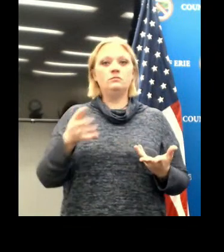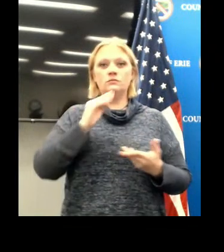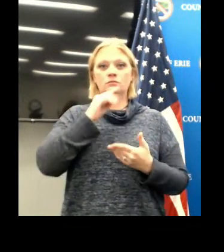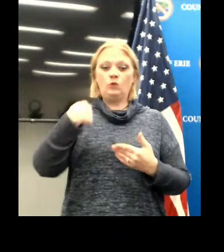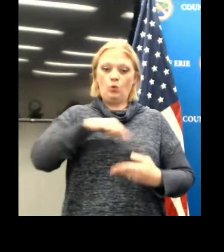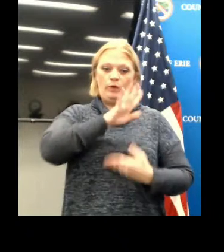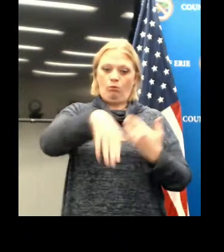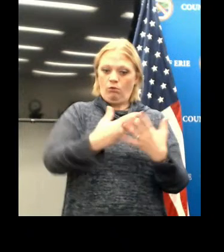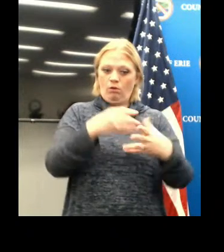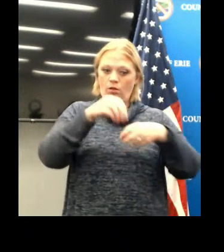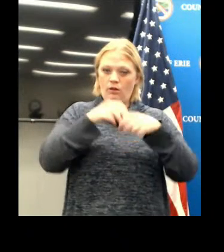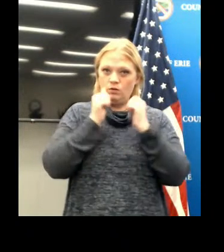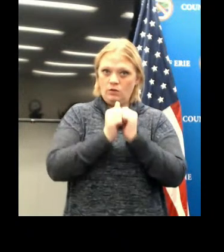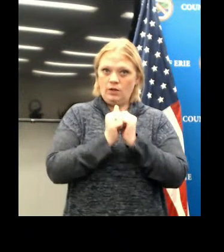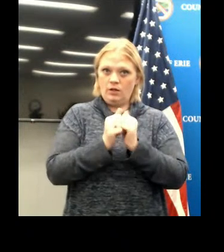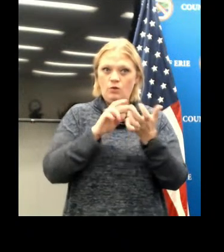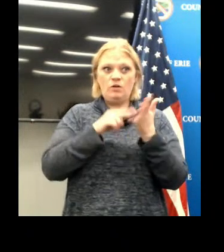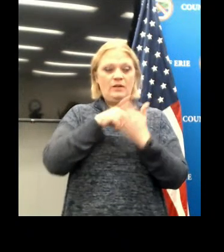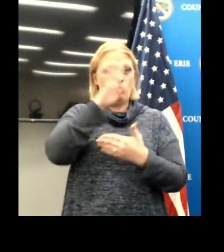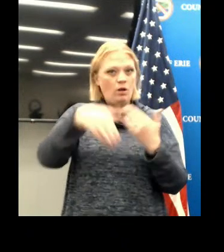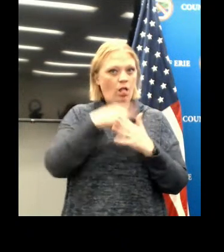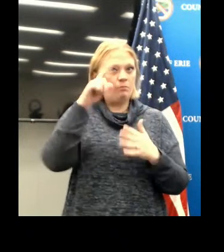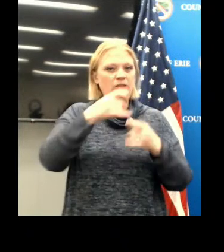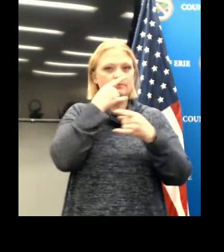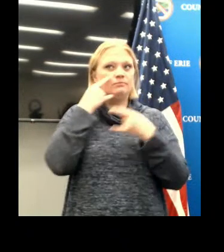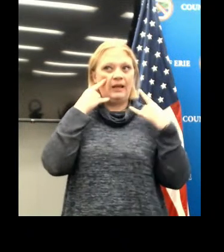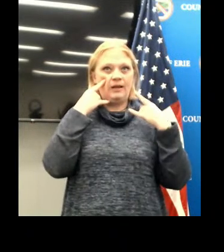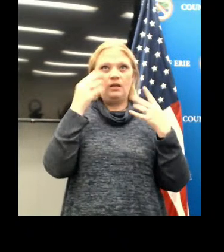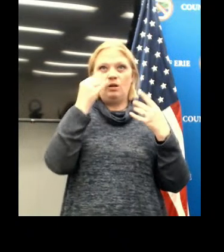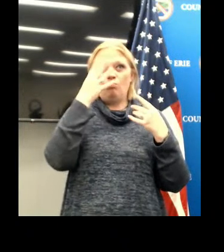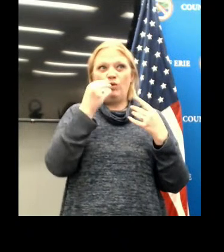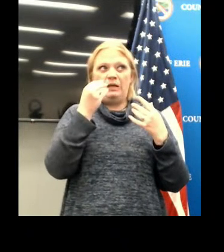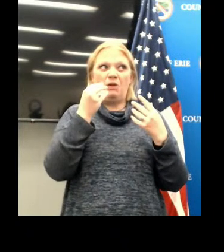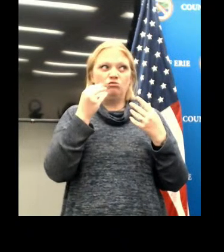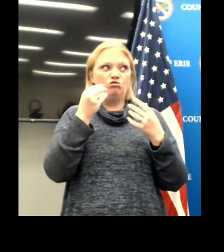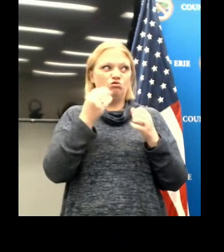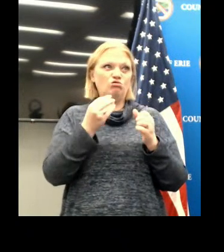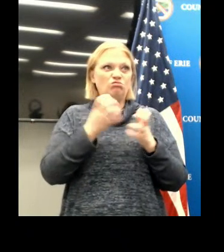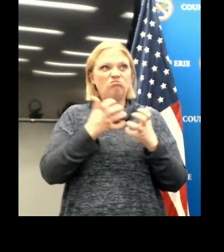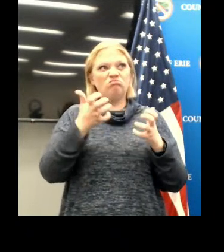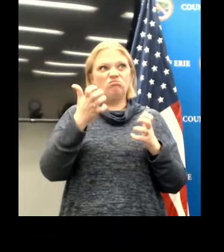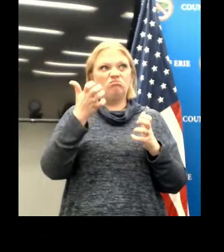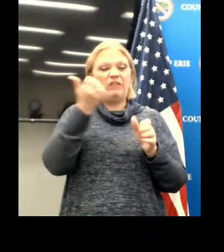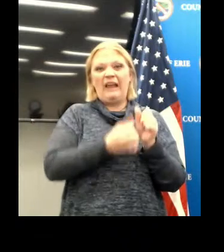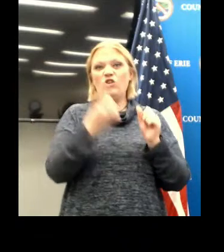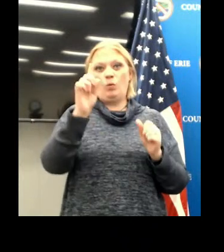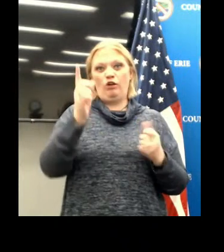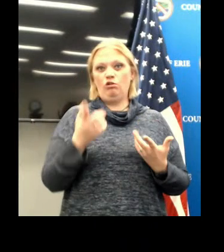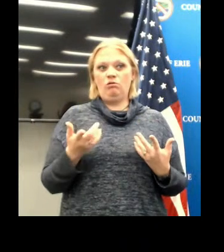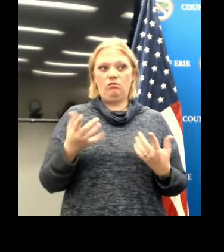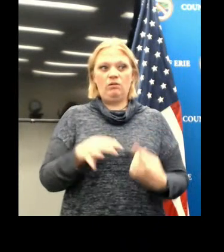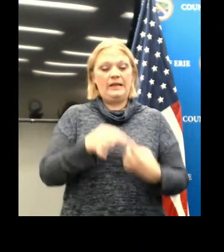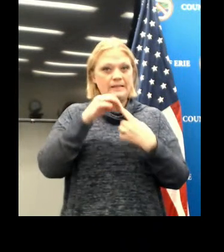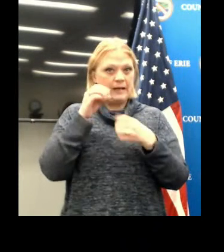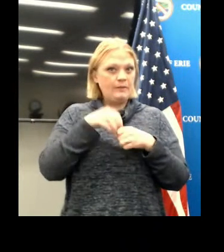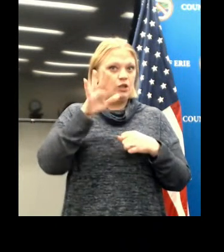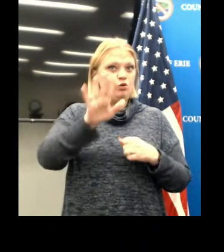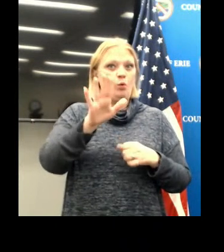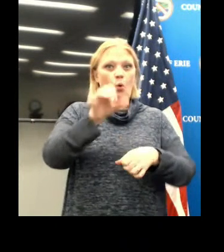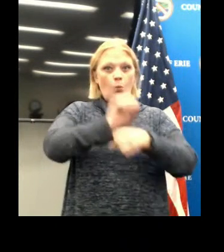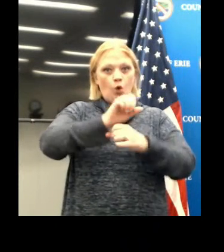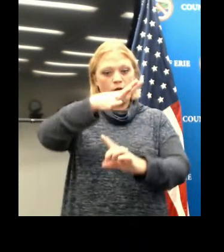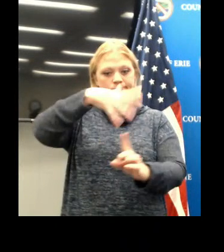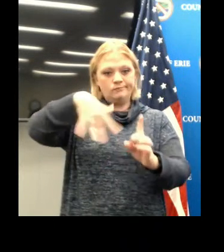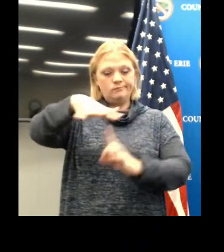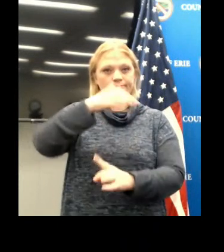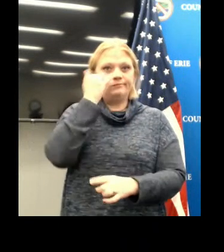this together, which means we all have to wear our masks pretty much everywhere, except in your immediate work environment